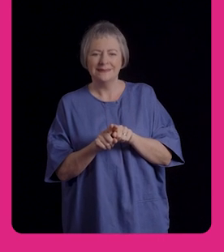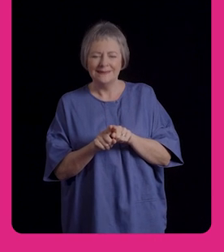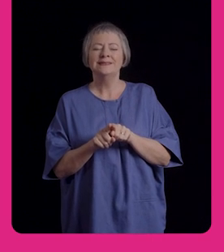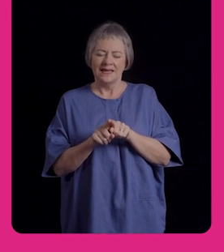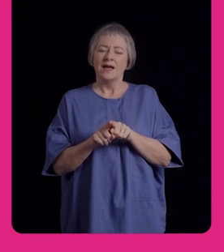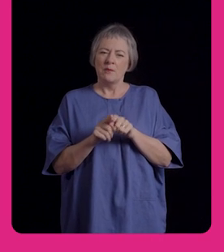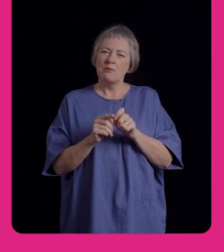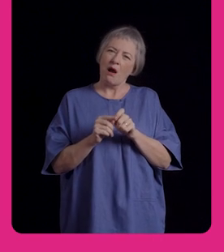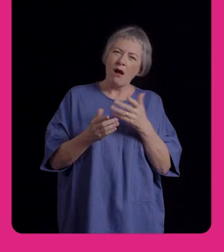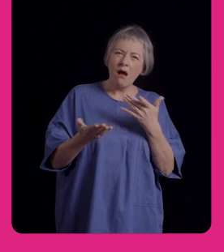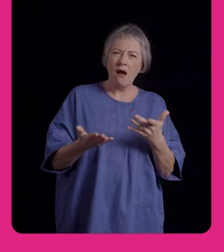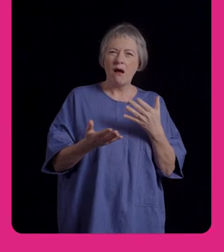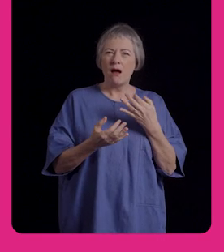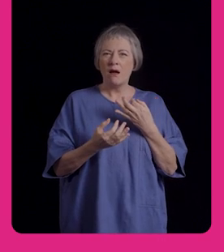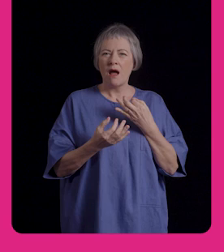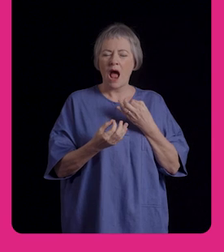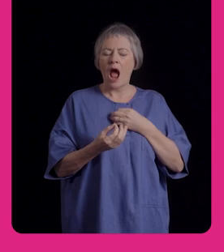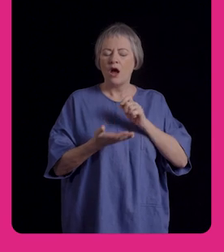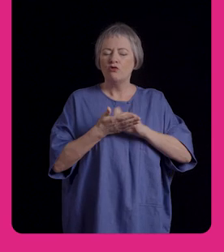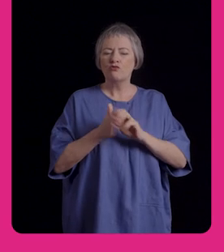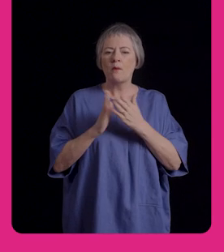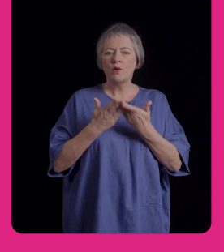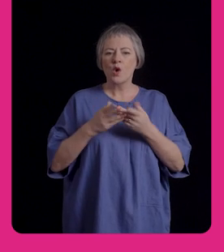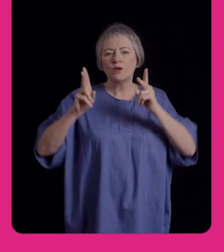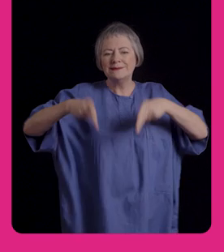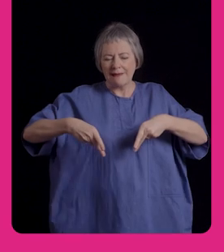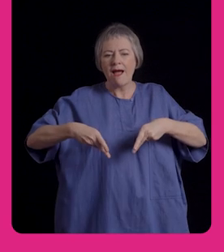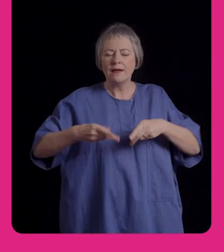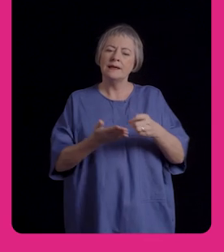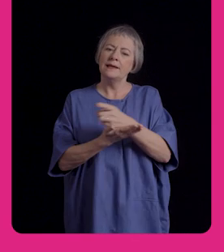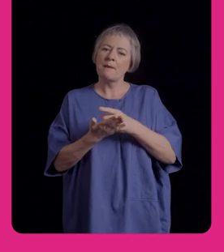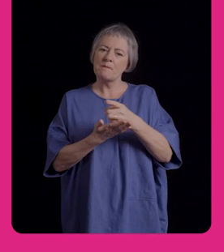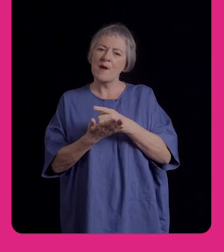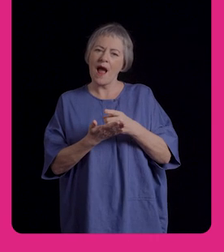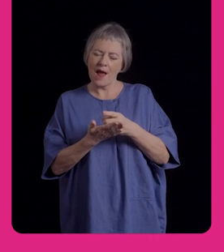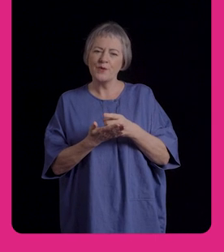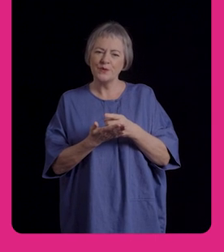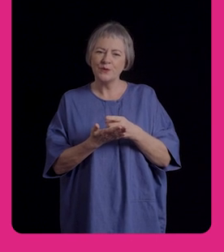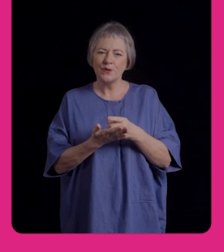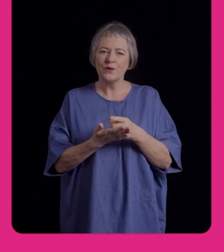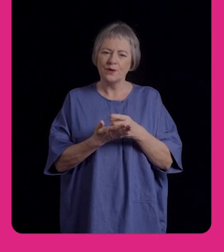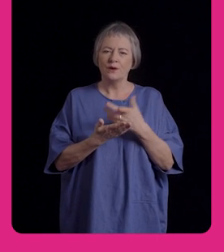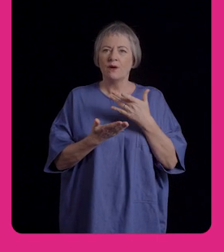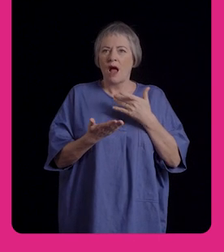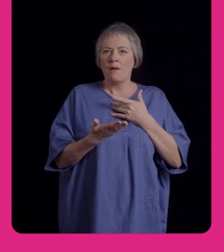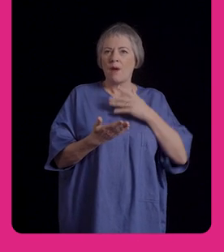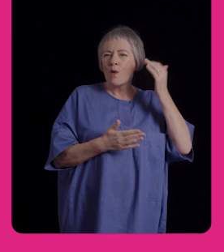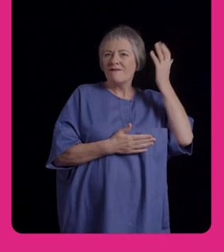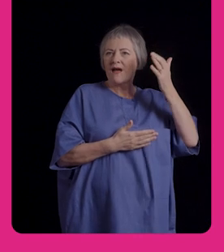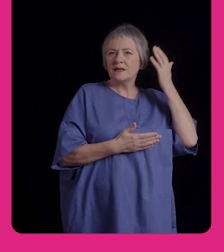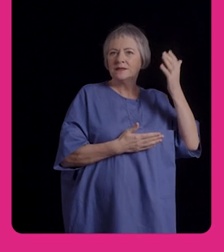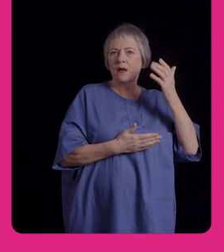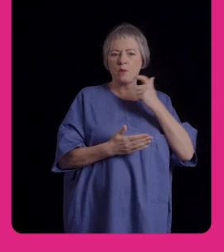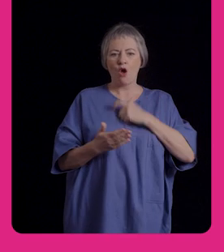Most relevantly, I do, but I just finished a book called Die, which is about it's a portal fantasy